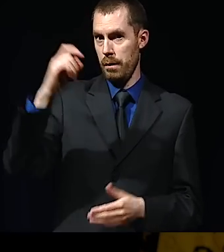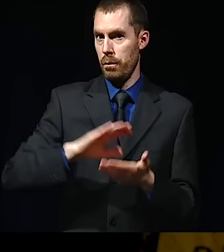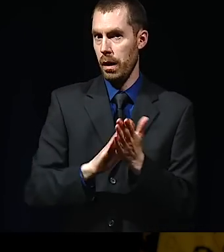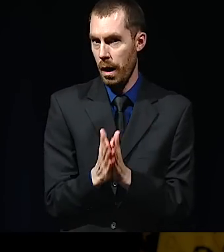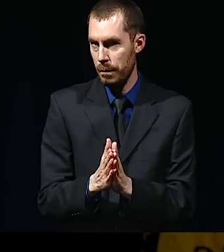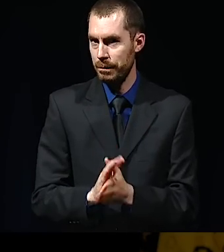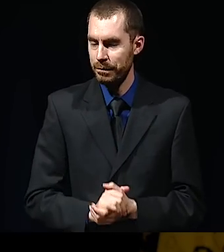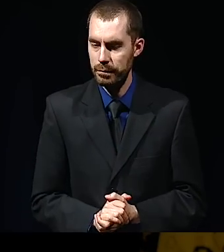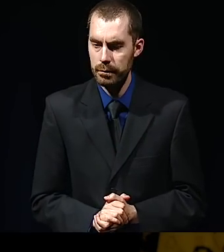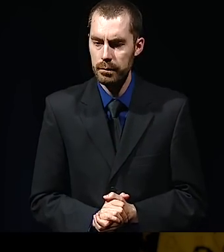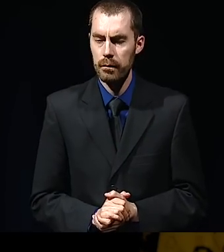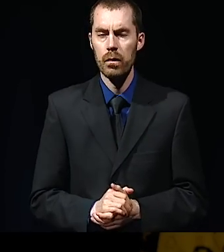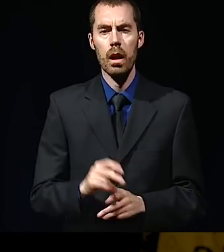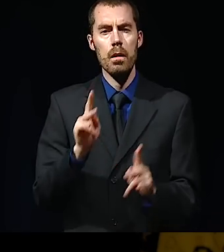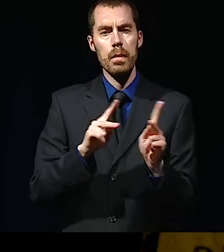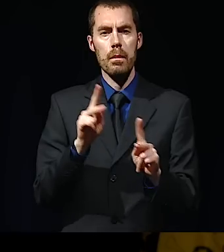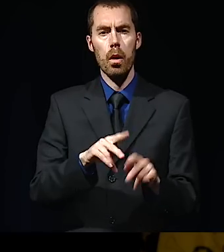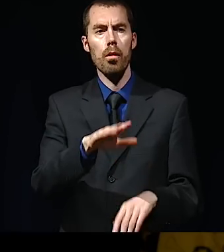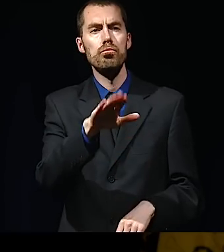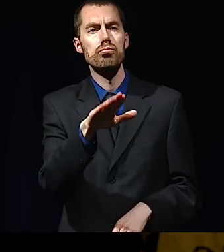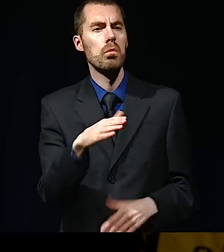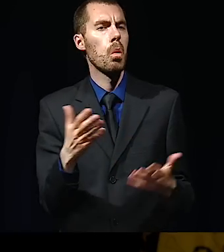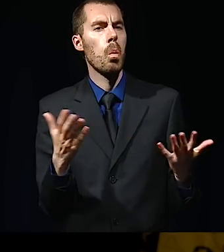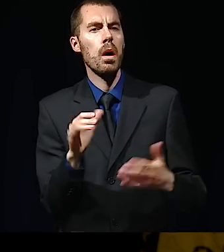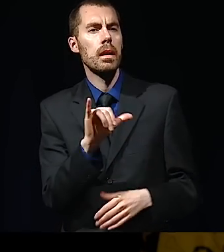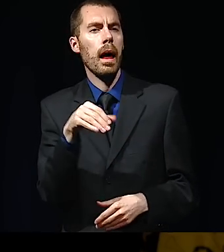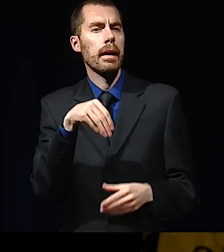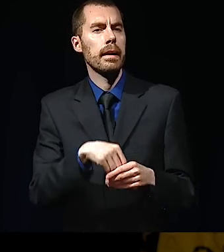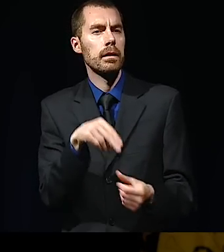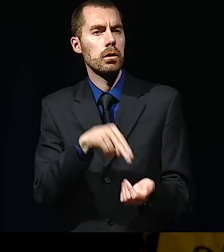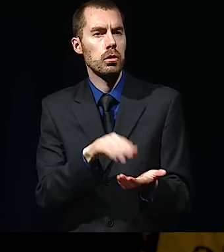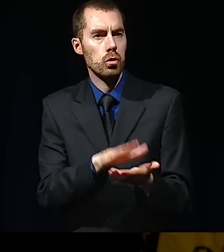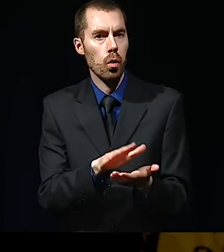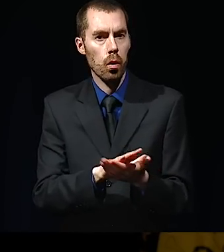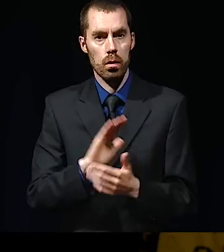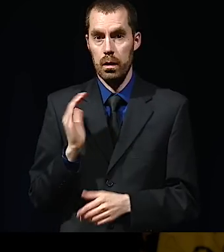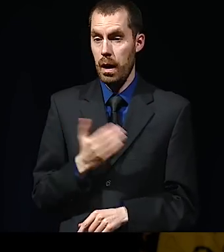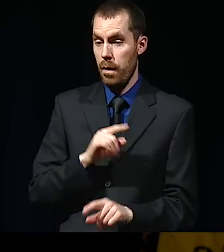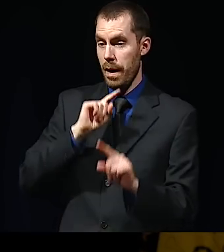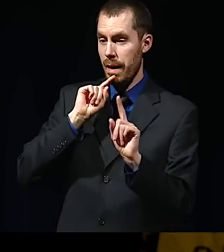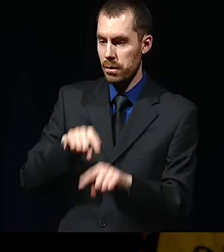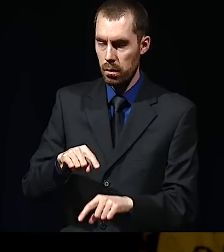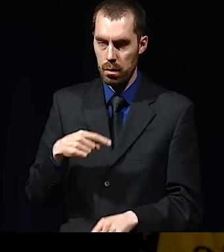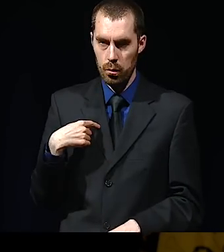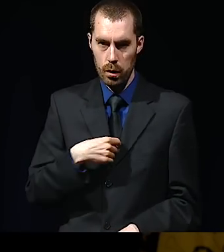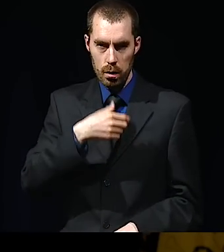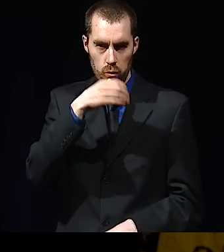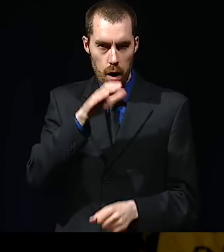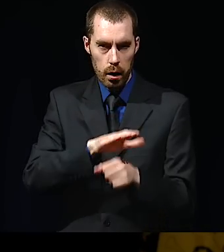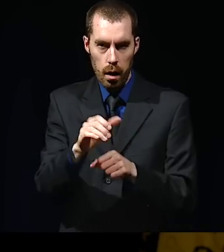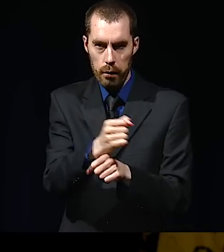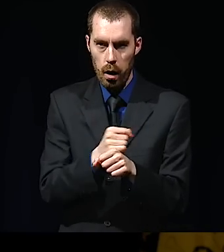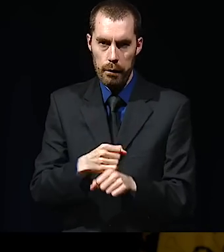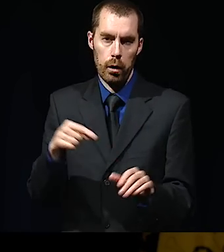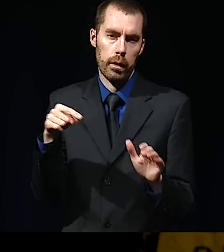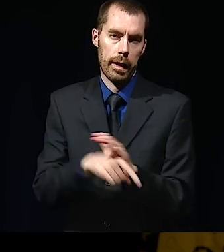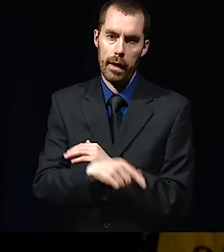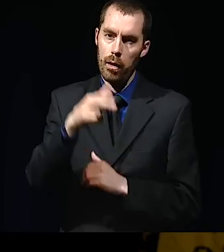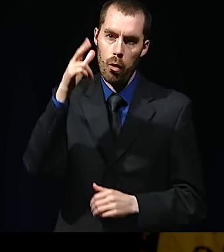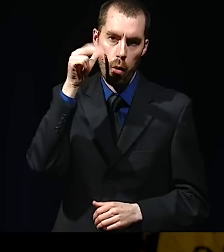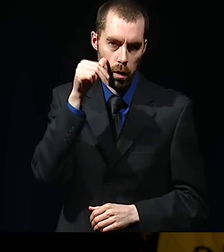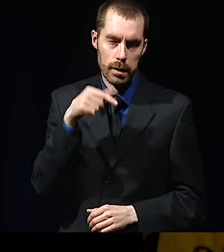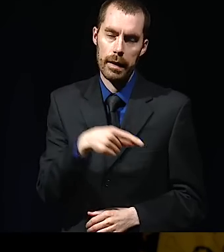When someone asks, "What is it like to be in nursing school?" and our response is that we consumed enough coffee to give a horse a